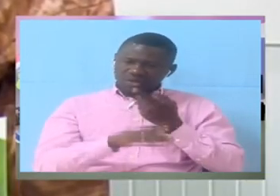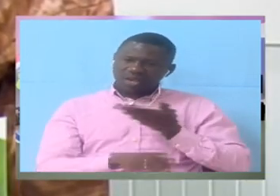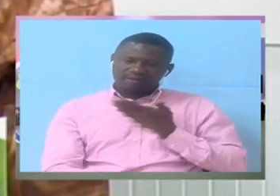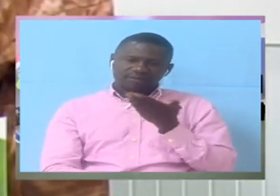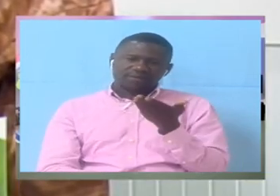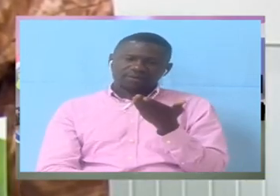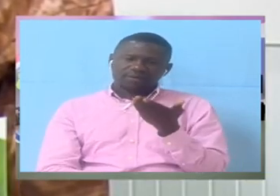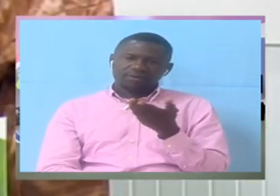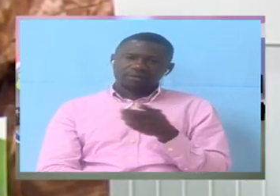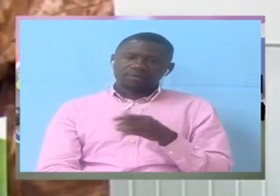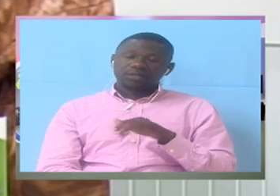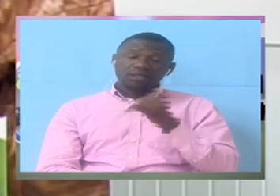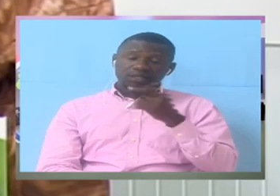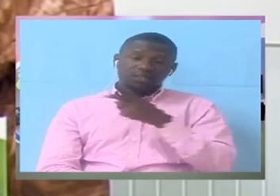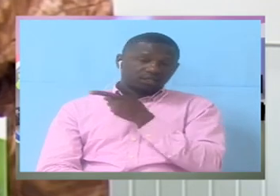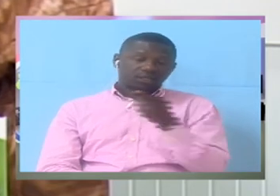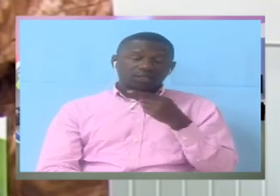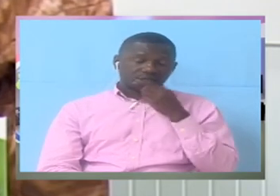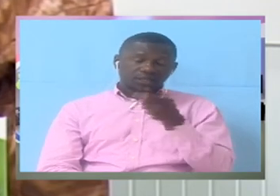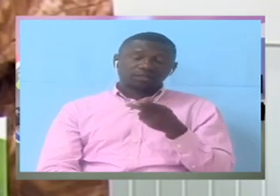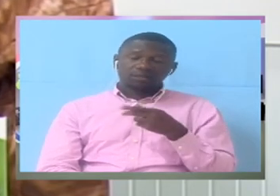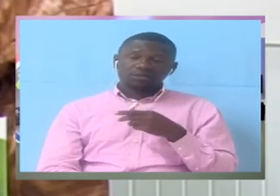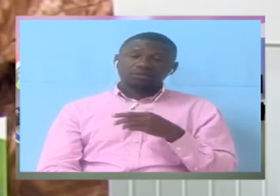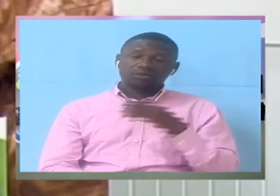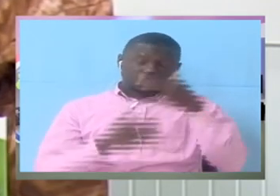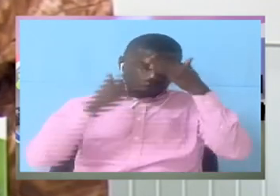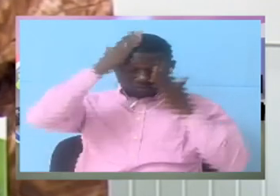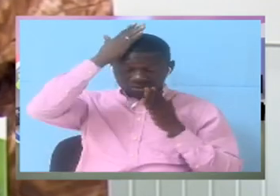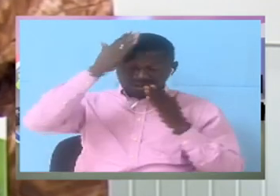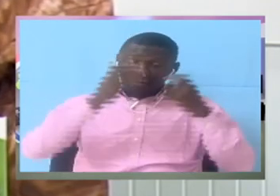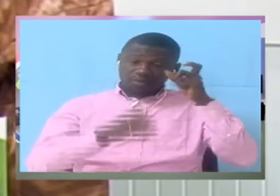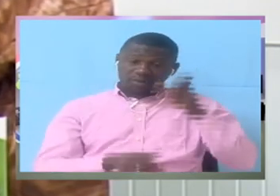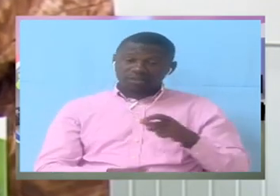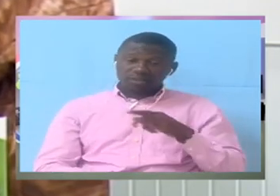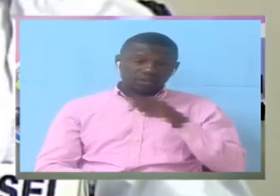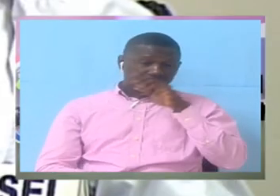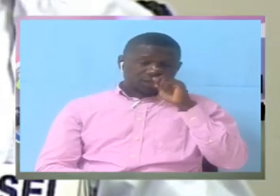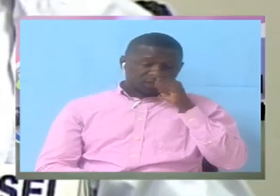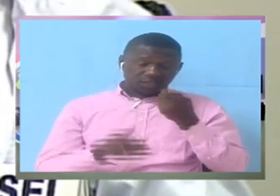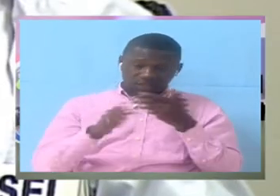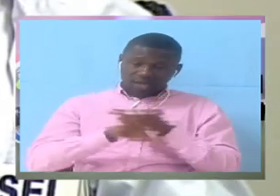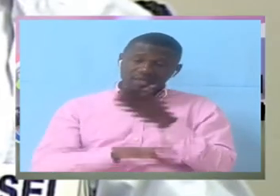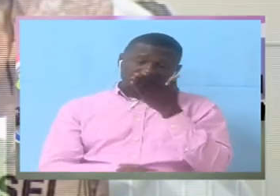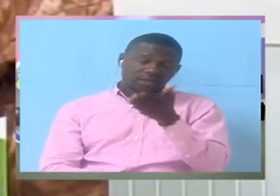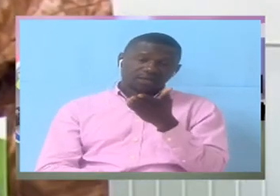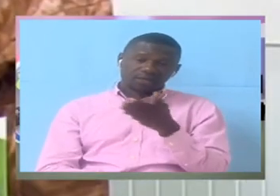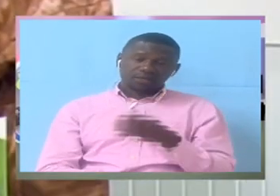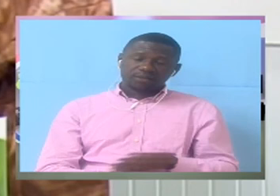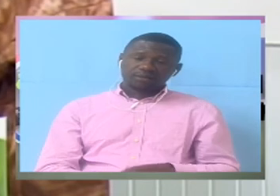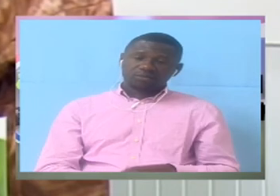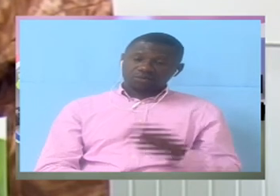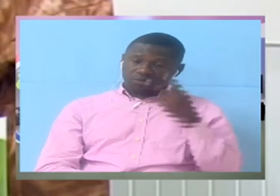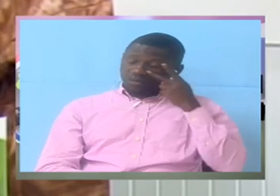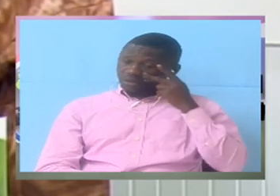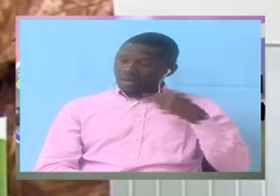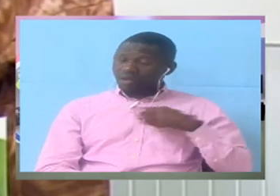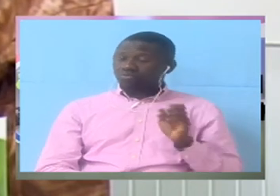injured? They said soldiers died there, but I didn't see it. Did you shoot? No.